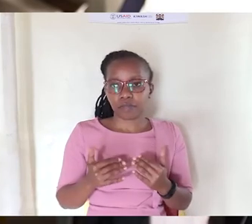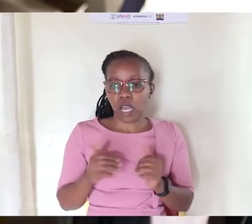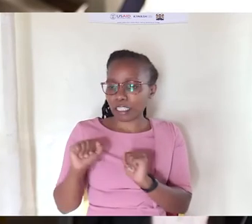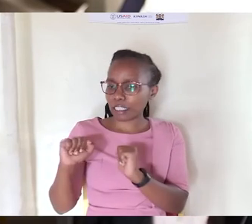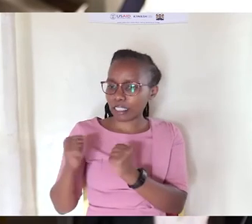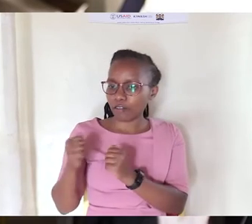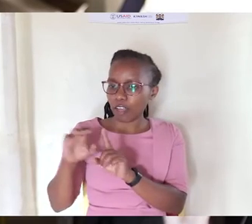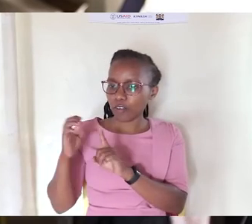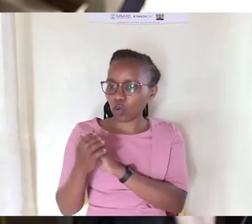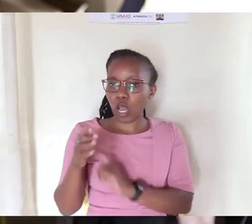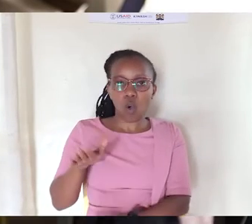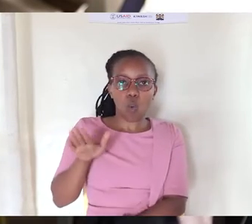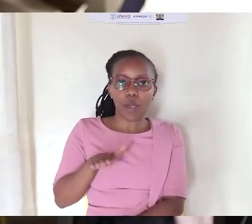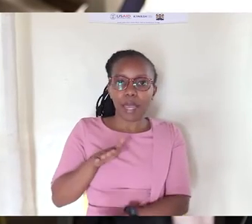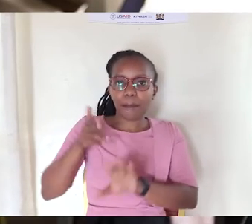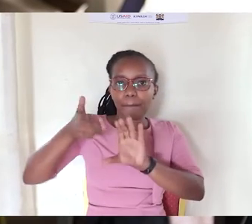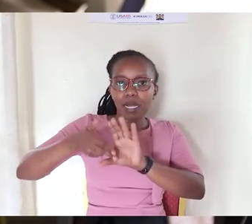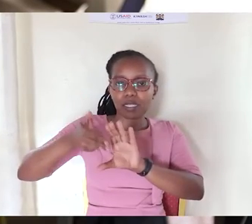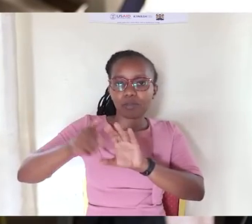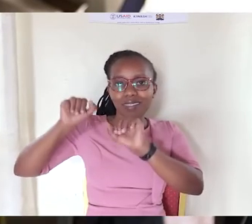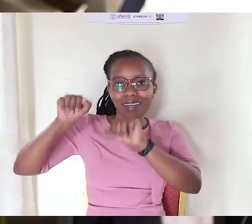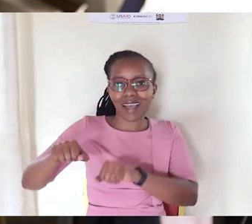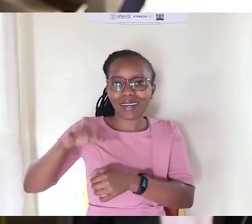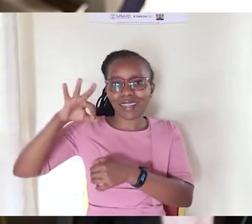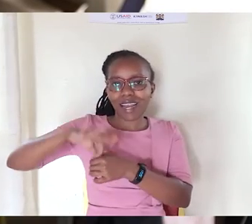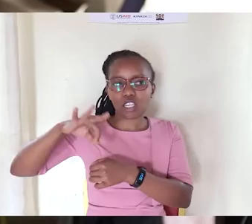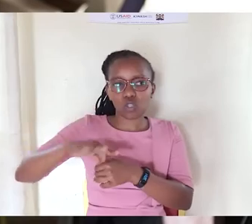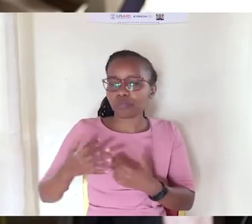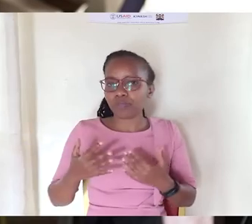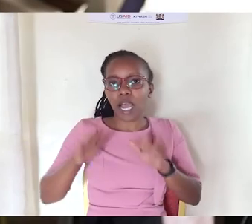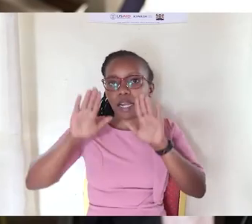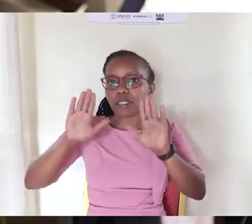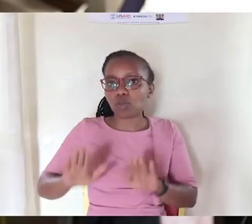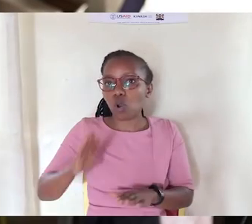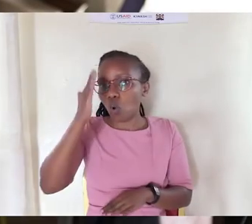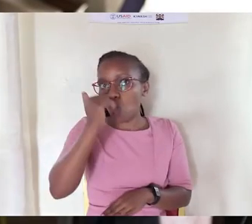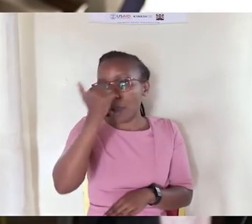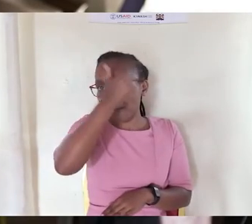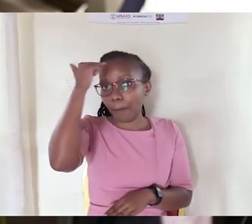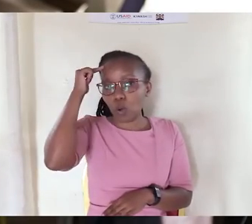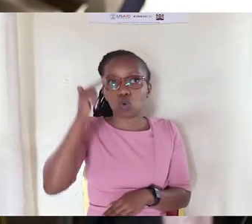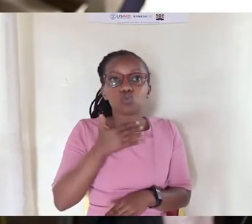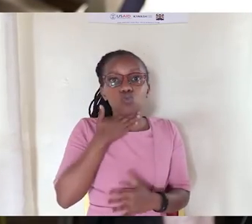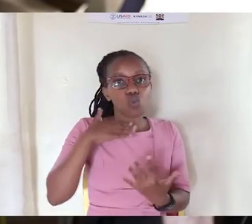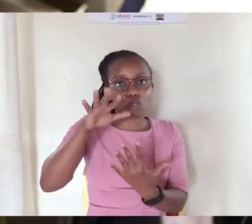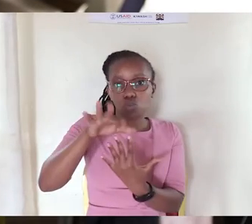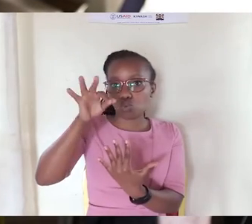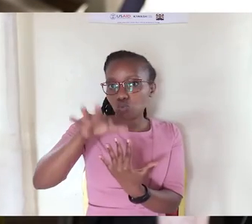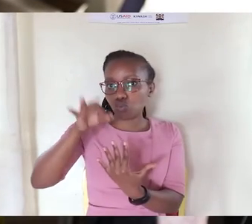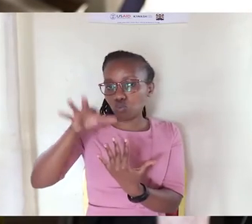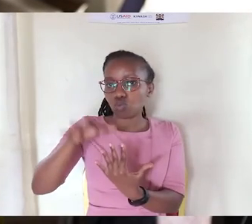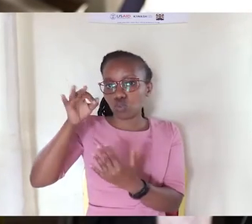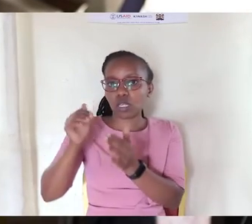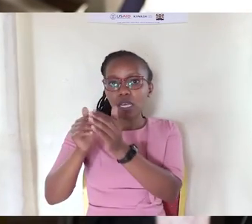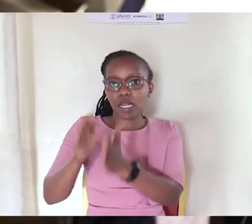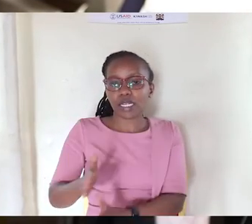environment that we women are able to participate in the vote, which is important because we also want to choose the people that we want to be able to